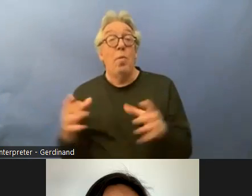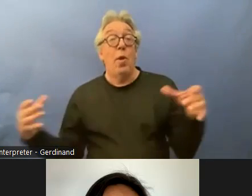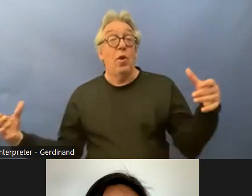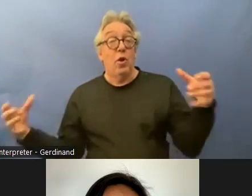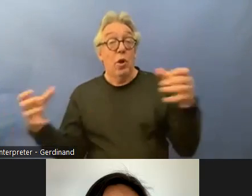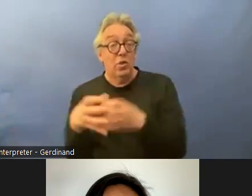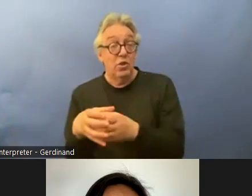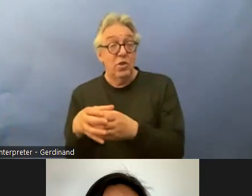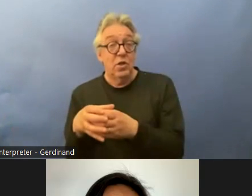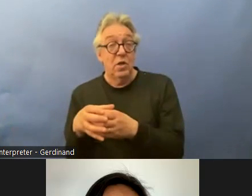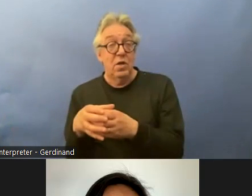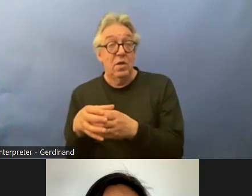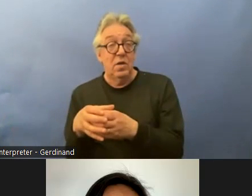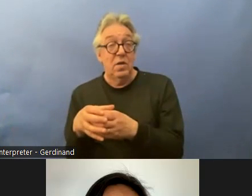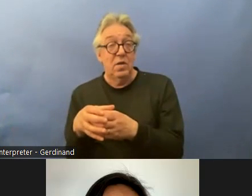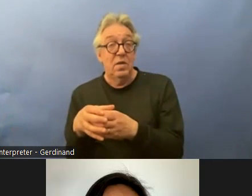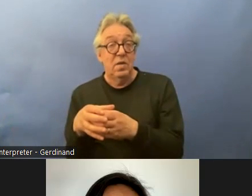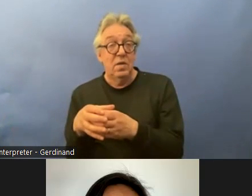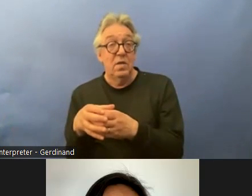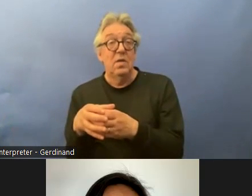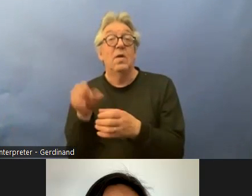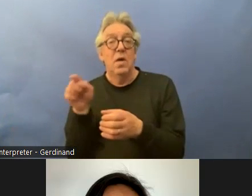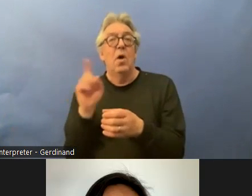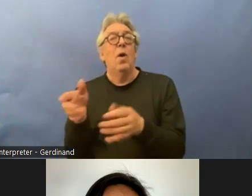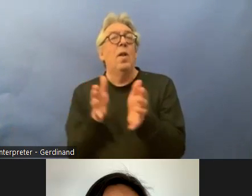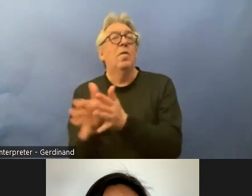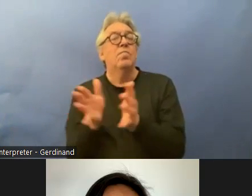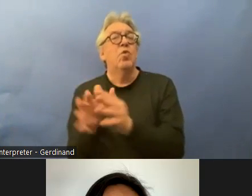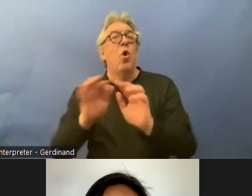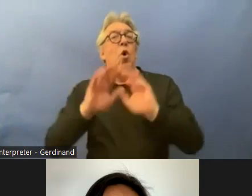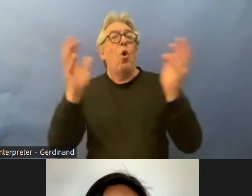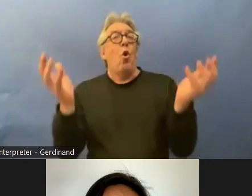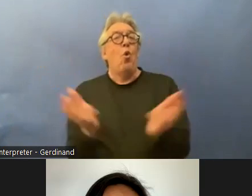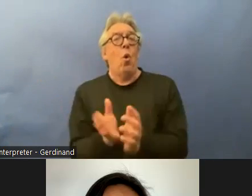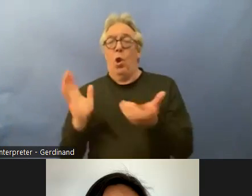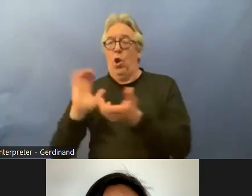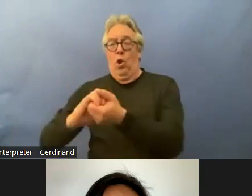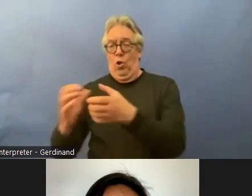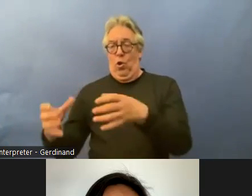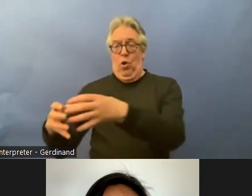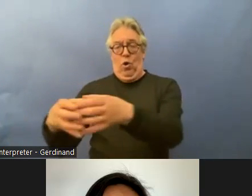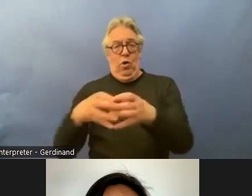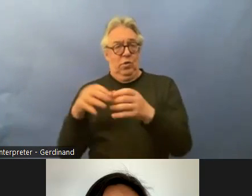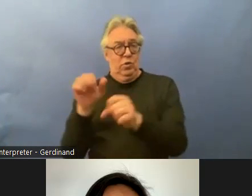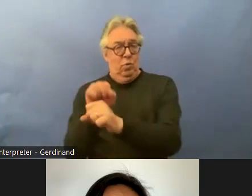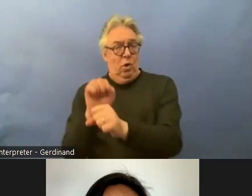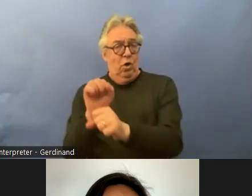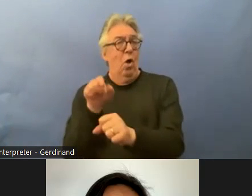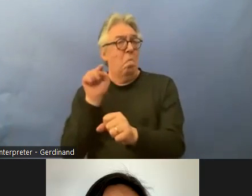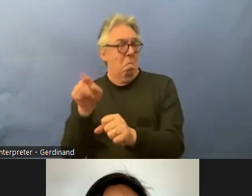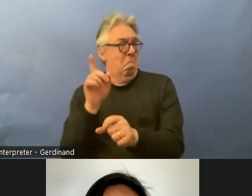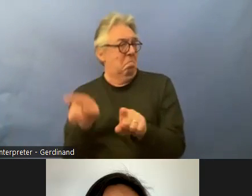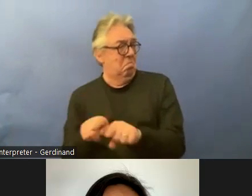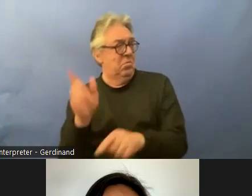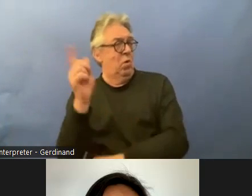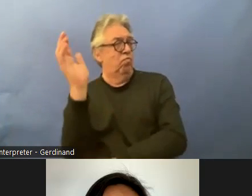us how the disability is being coordinated within the cluster work, and what is the learning, and what is the gap, and what is